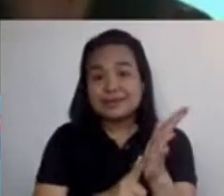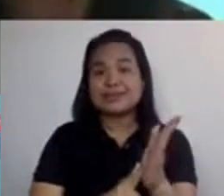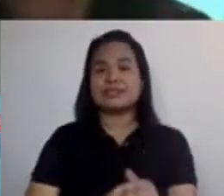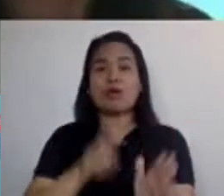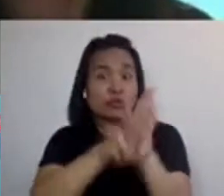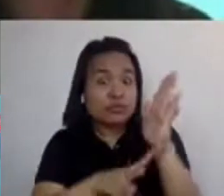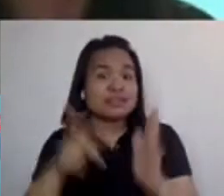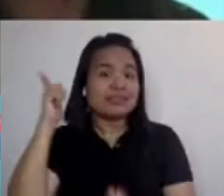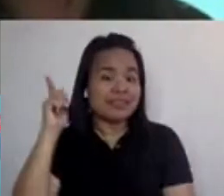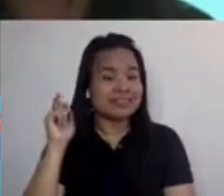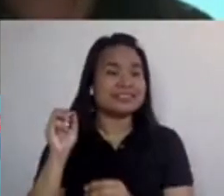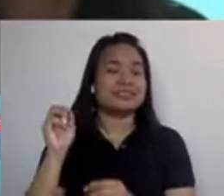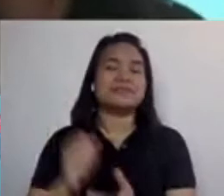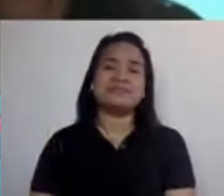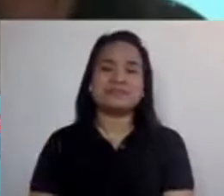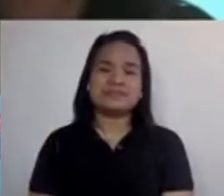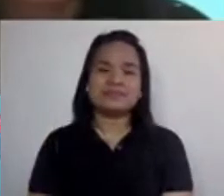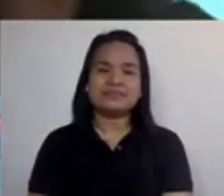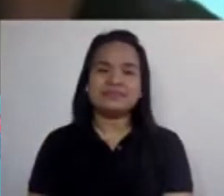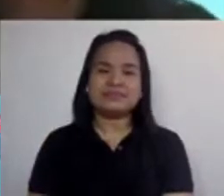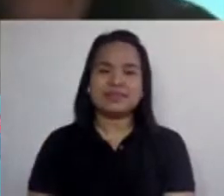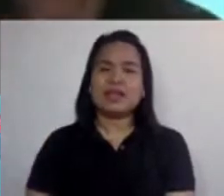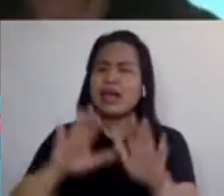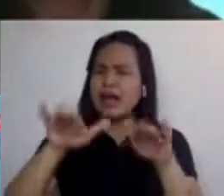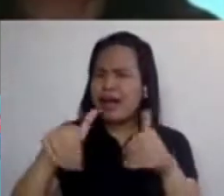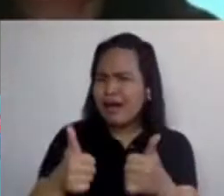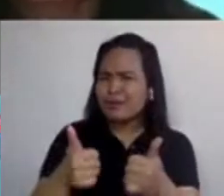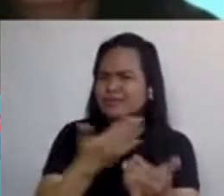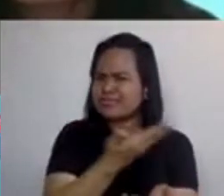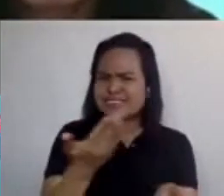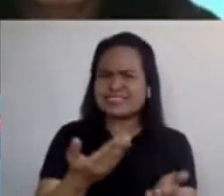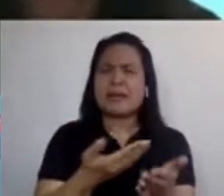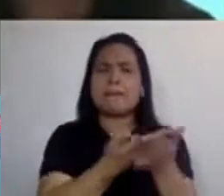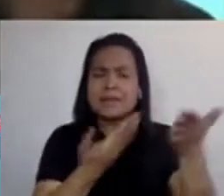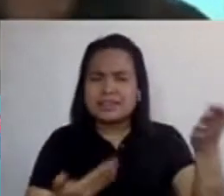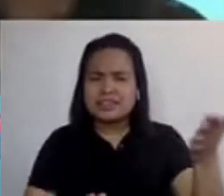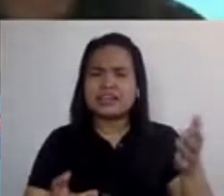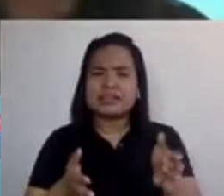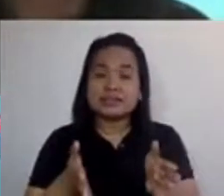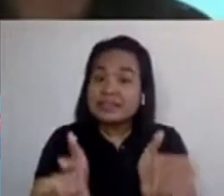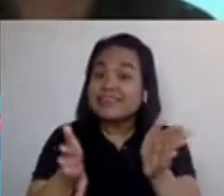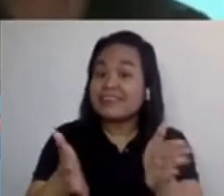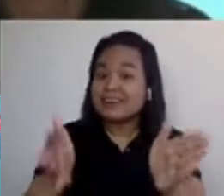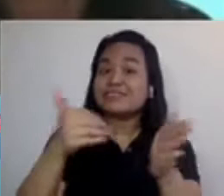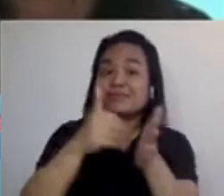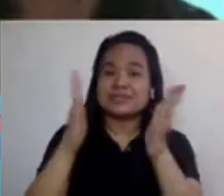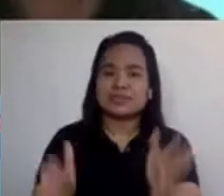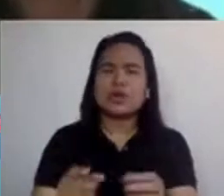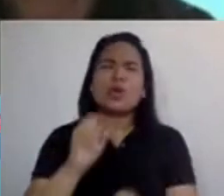feedback on how the material encouraged them to participate, cooperate, and collaborate, or other learning materials that you